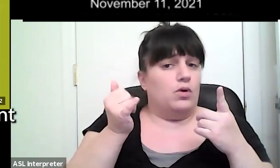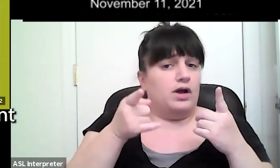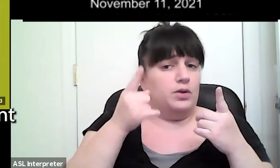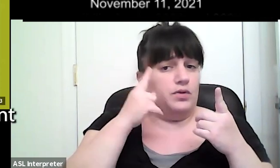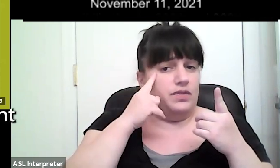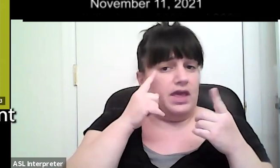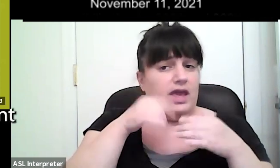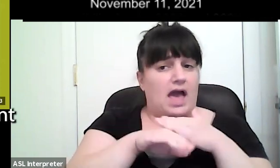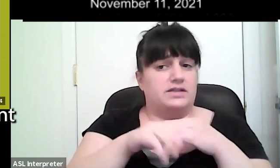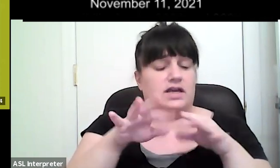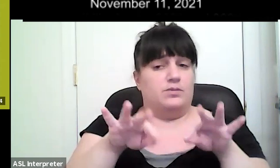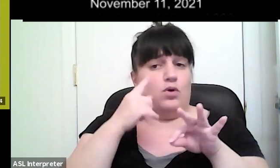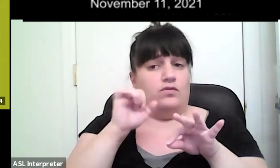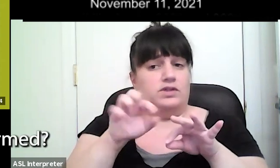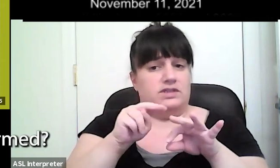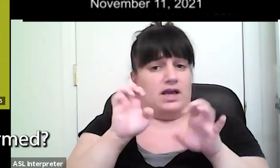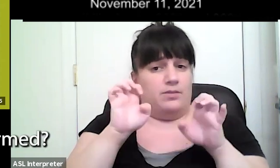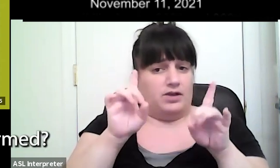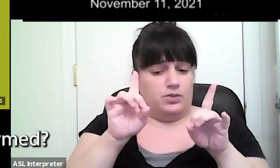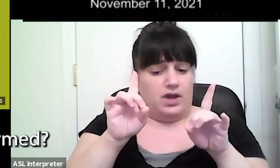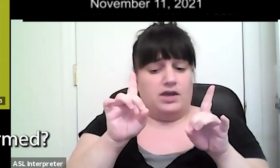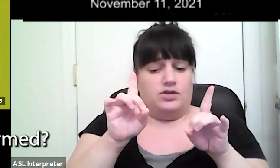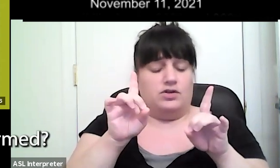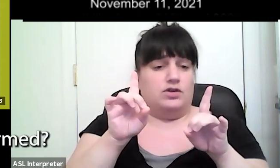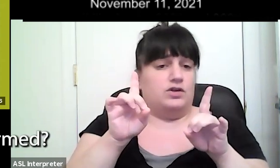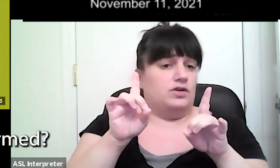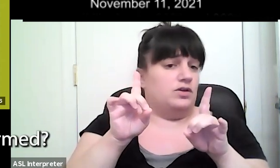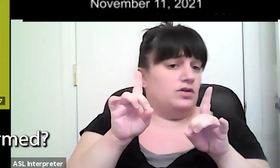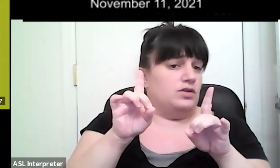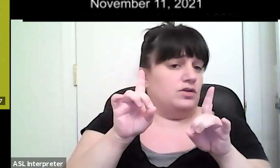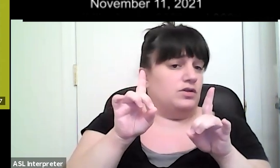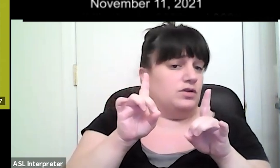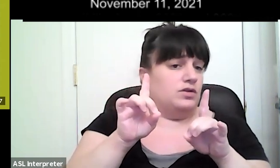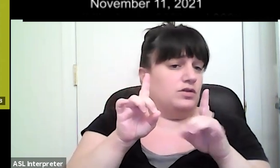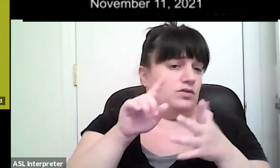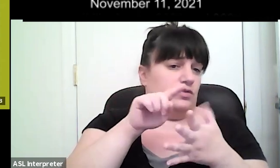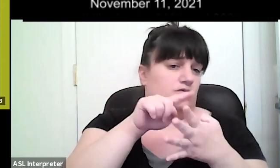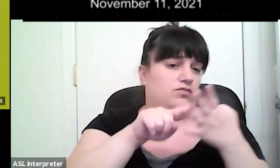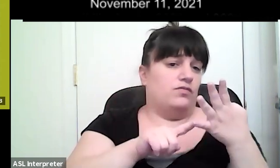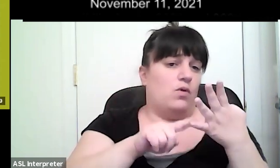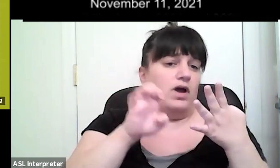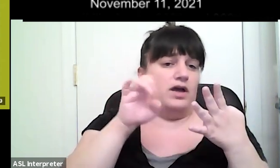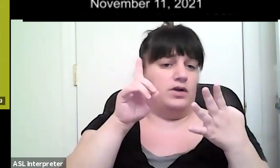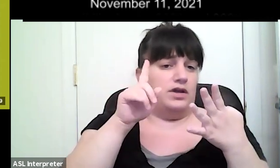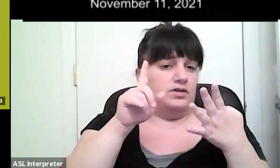access is important for STEM education? Is the STEM education trauma informed? How